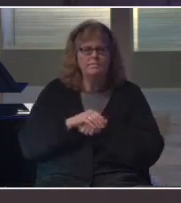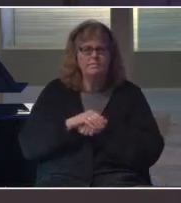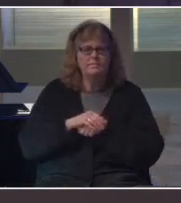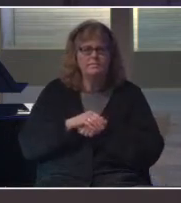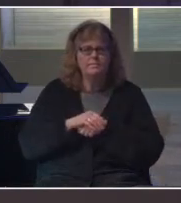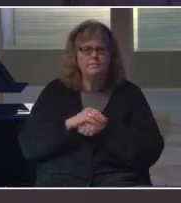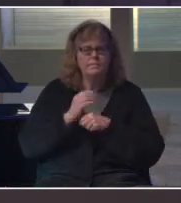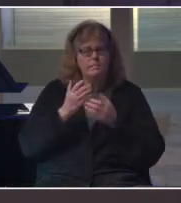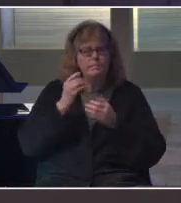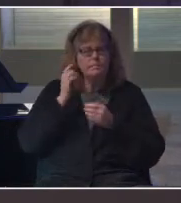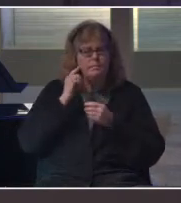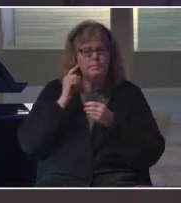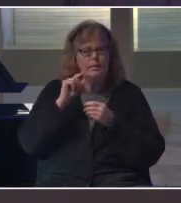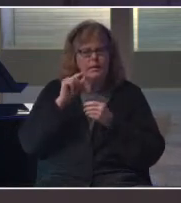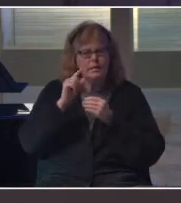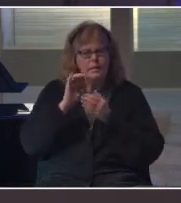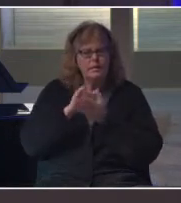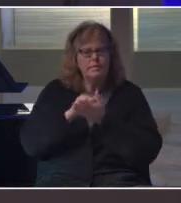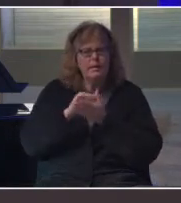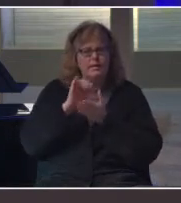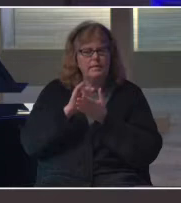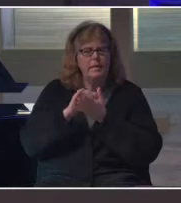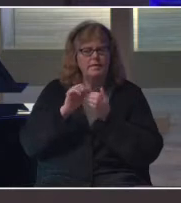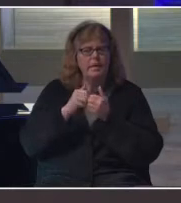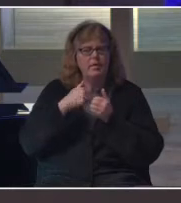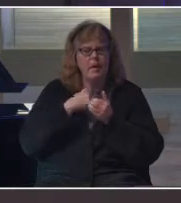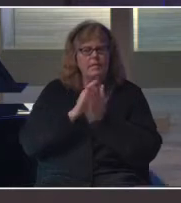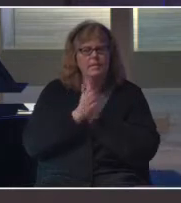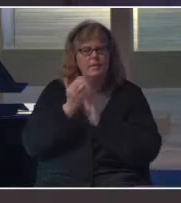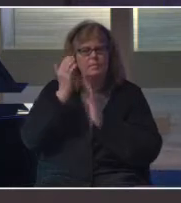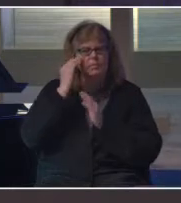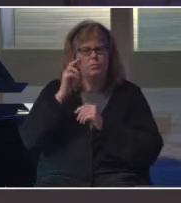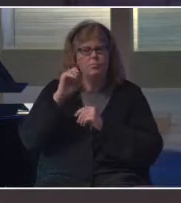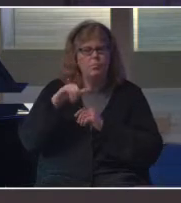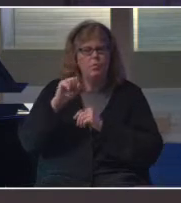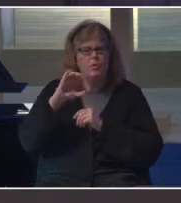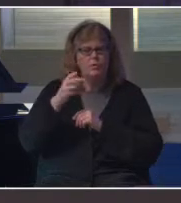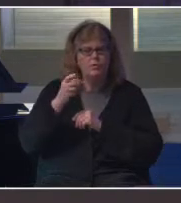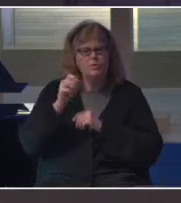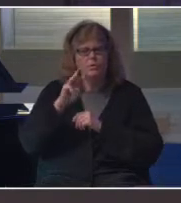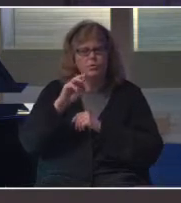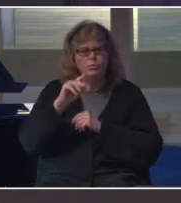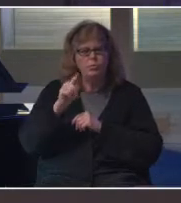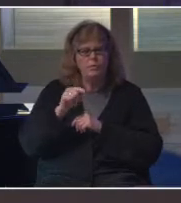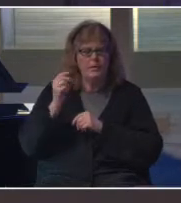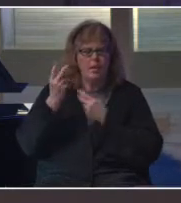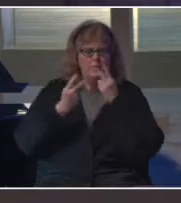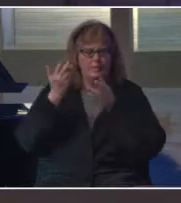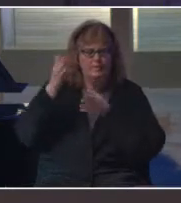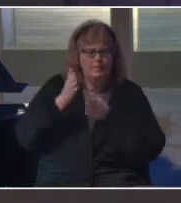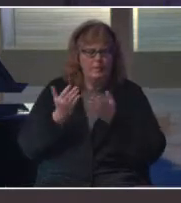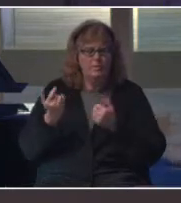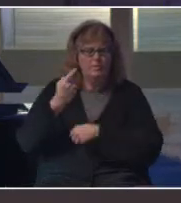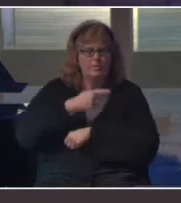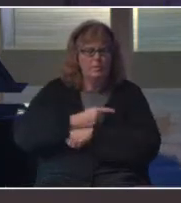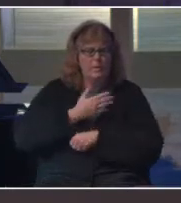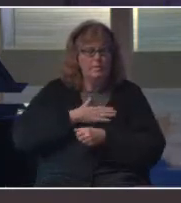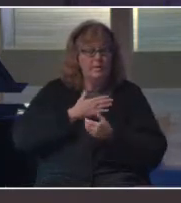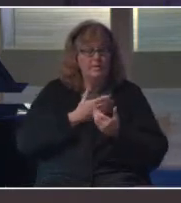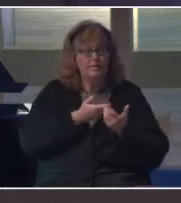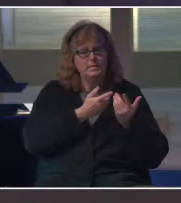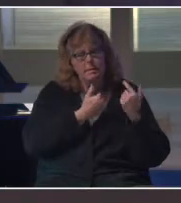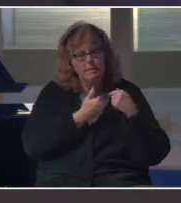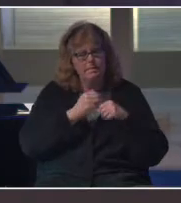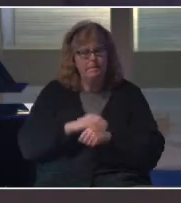I just want you to hear a little bit of that. That is how I got to know Roy Schwarz, our guest speaker today. Please,